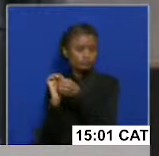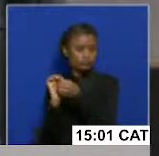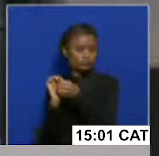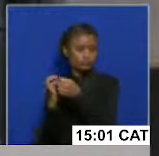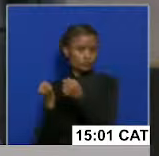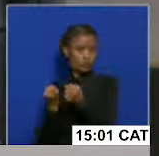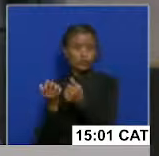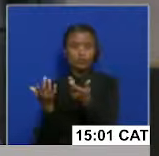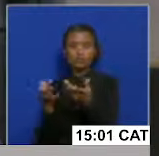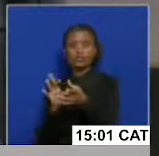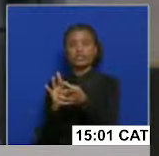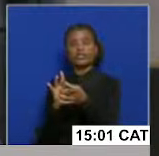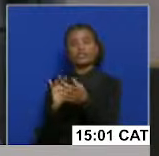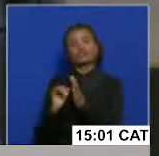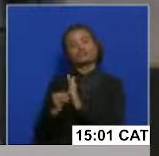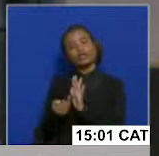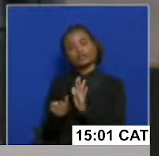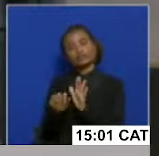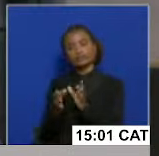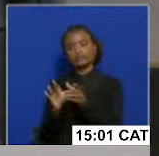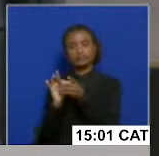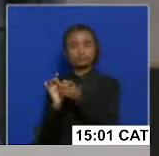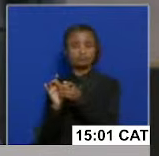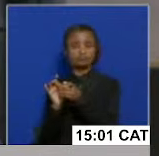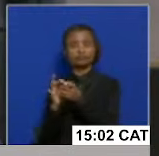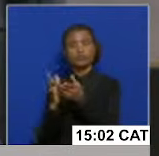if he had information, he will call and check